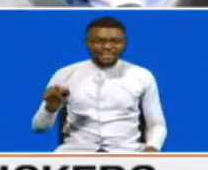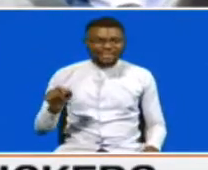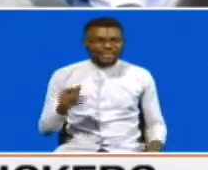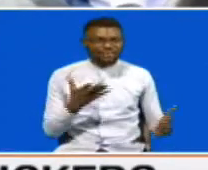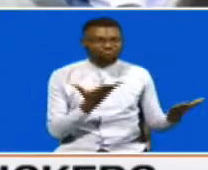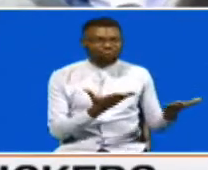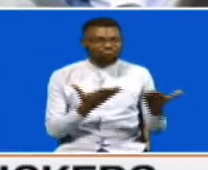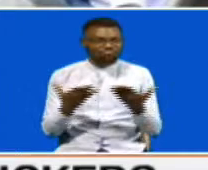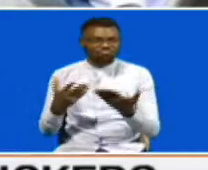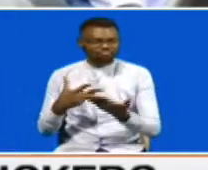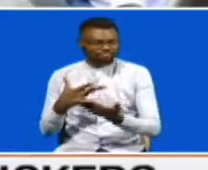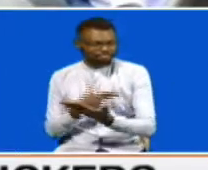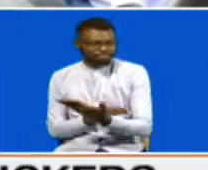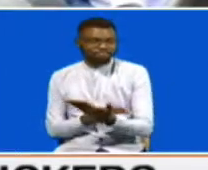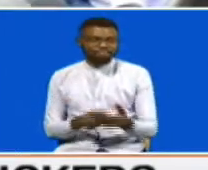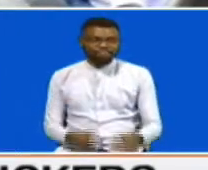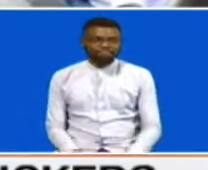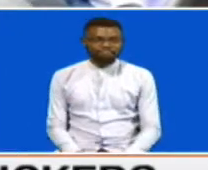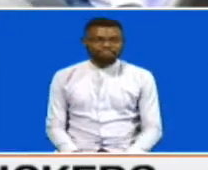trafficking narcotics.